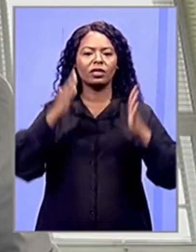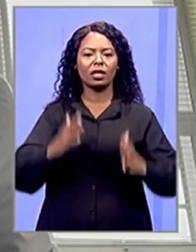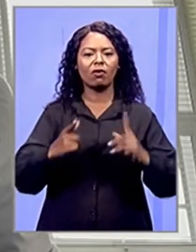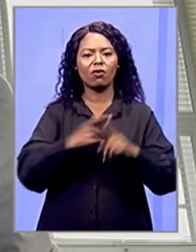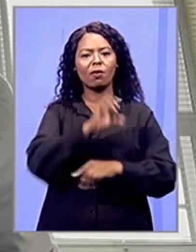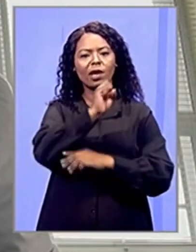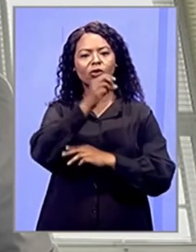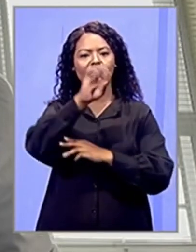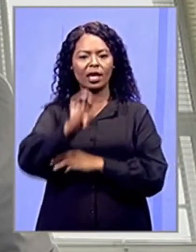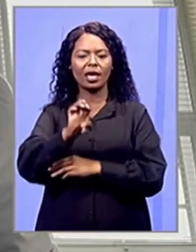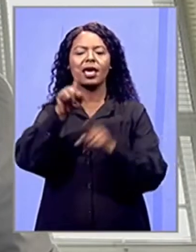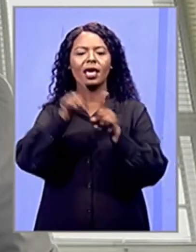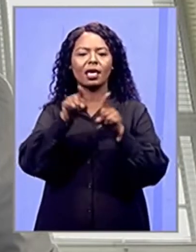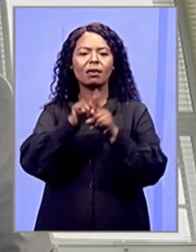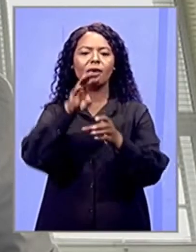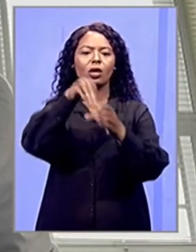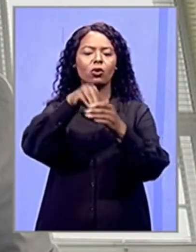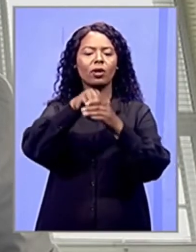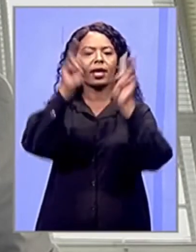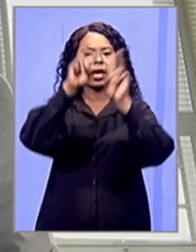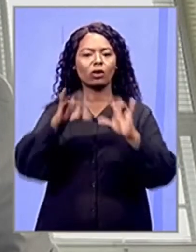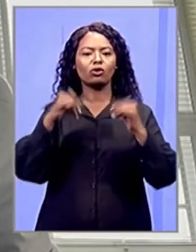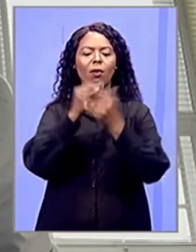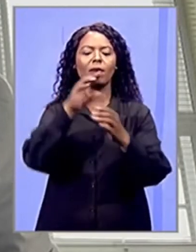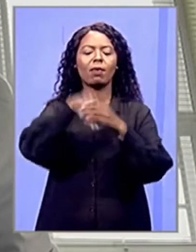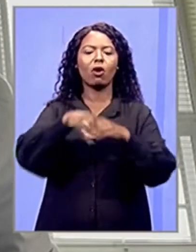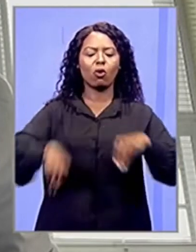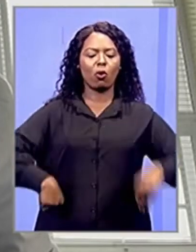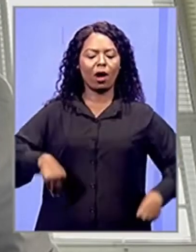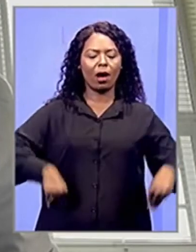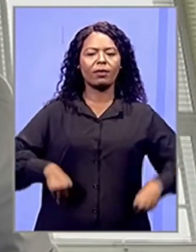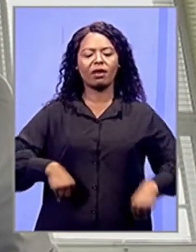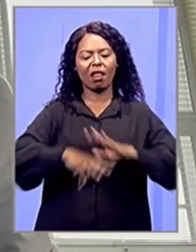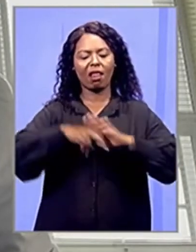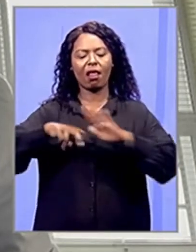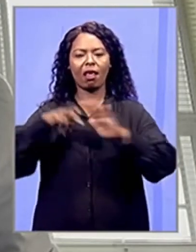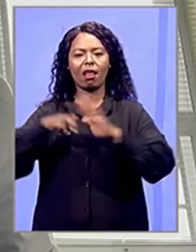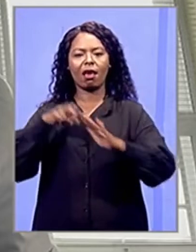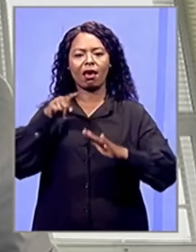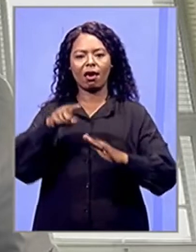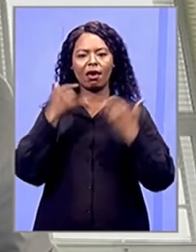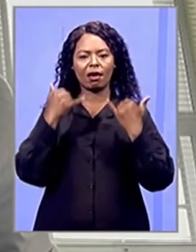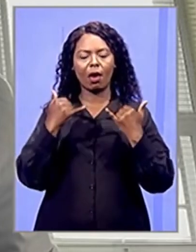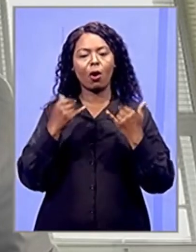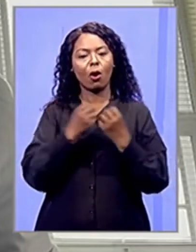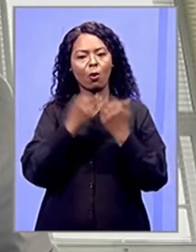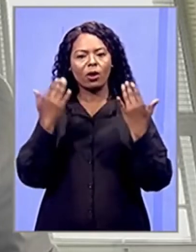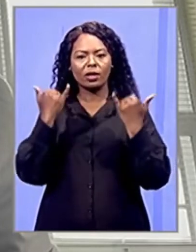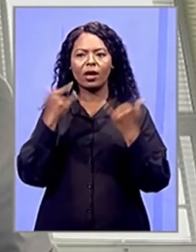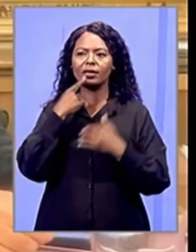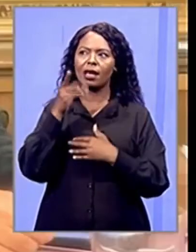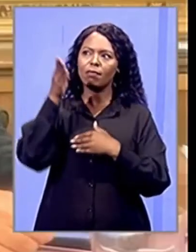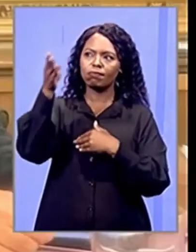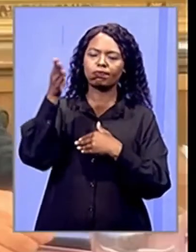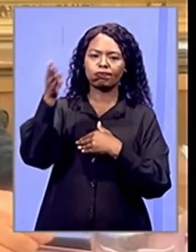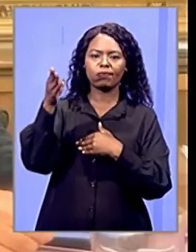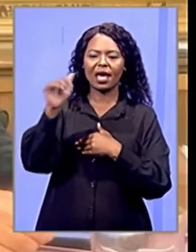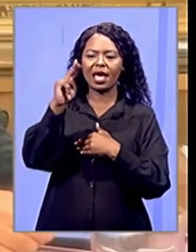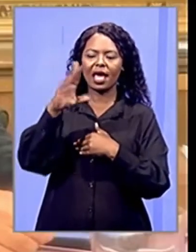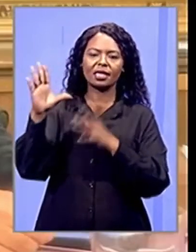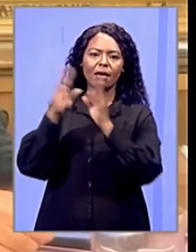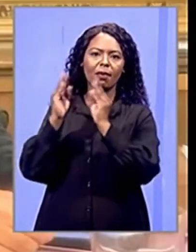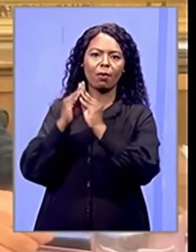including Eskom, implicated in corruption, looting and maladministration, that they've been attending ANC caucuses. If there is